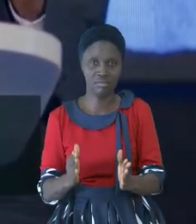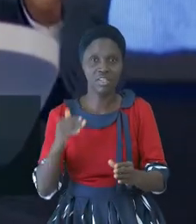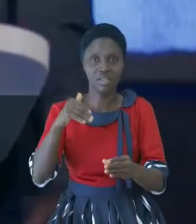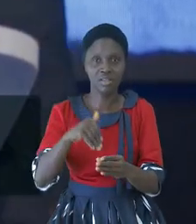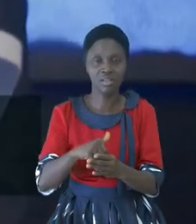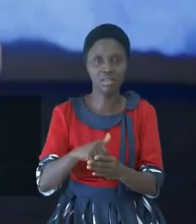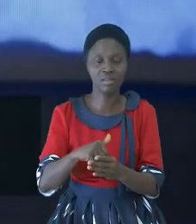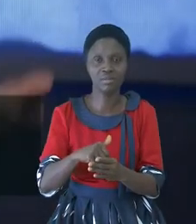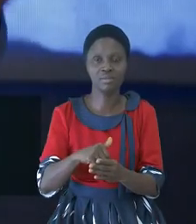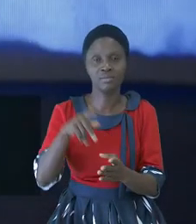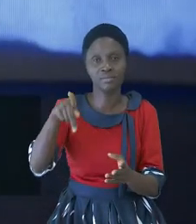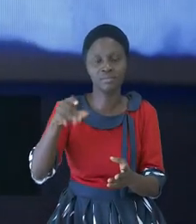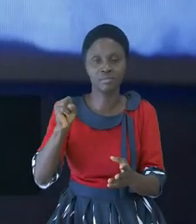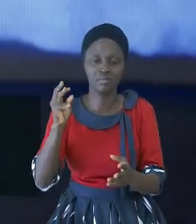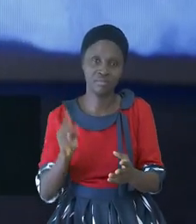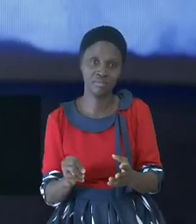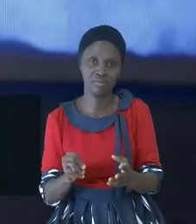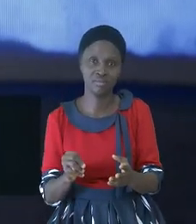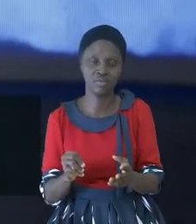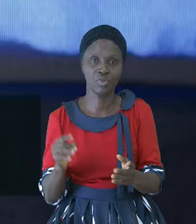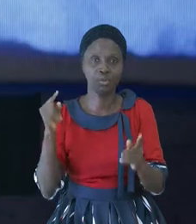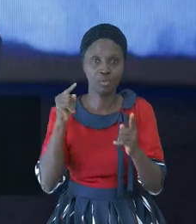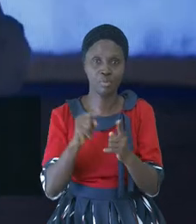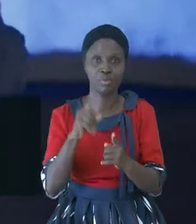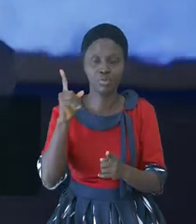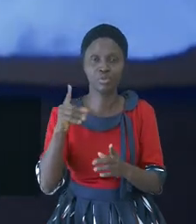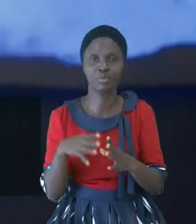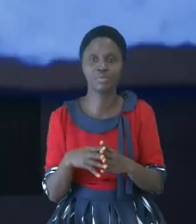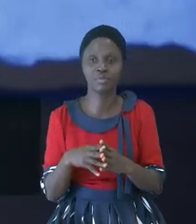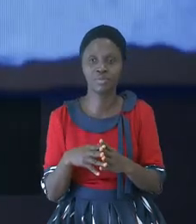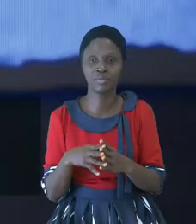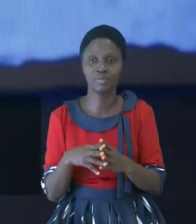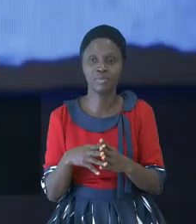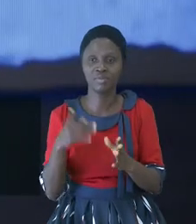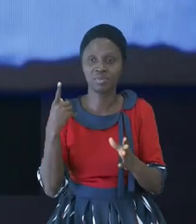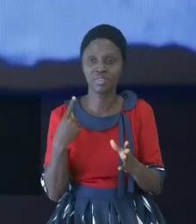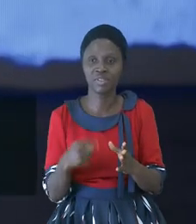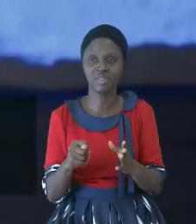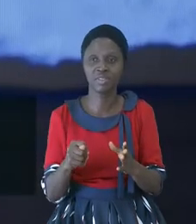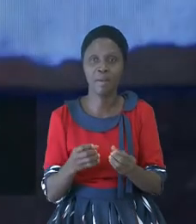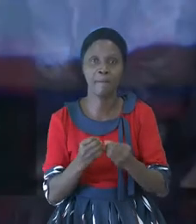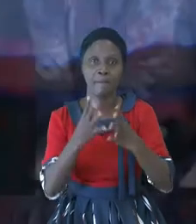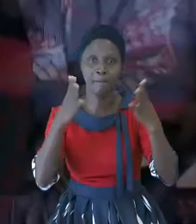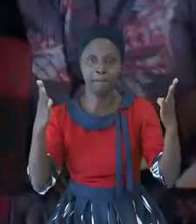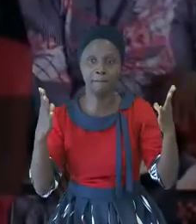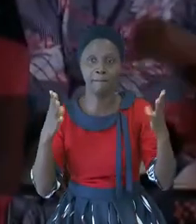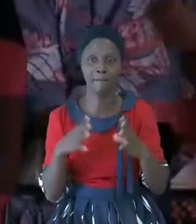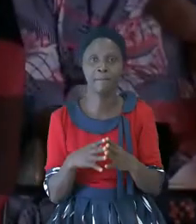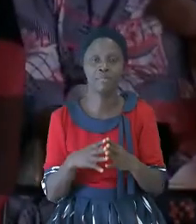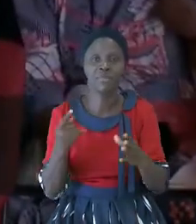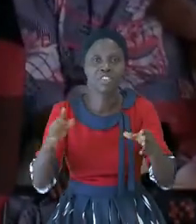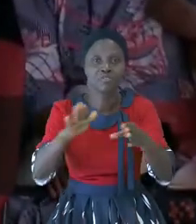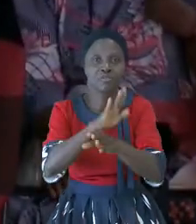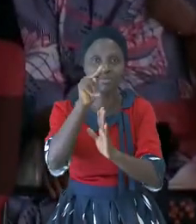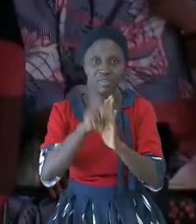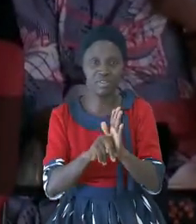in three perspectives. Number one, the plenitude. When you say plenty, when you say plenitude, the fullness,